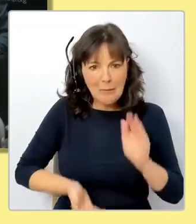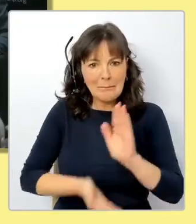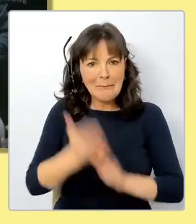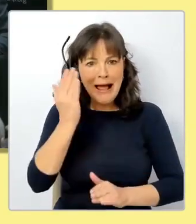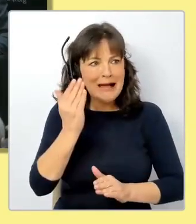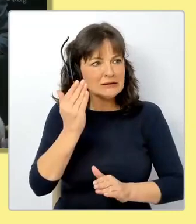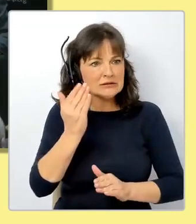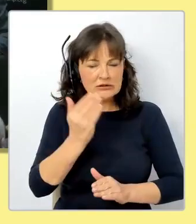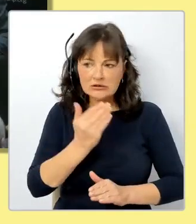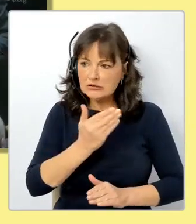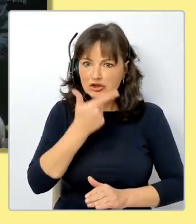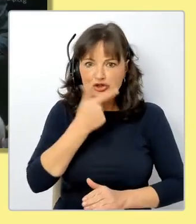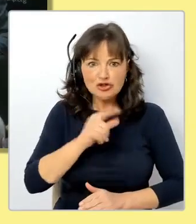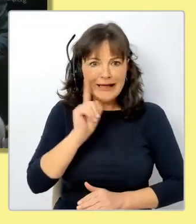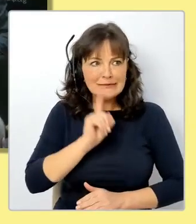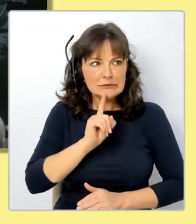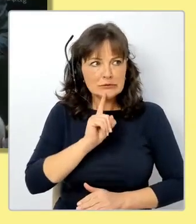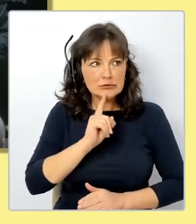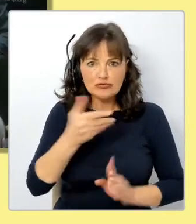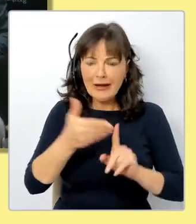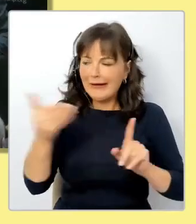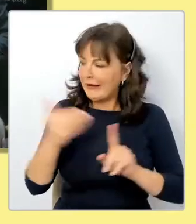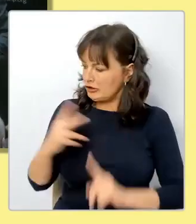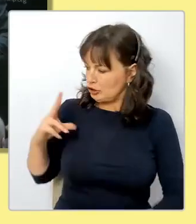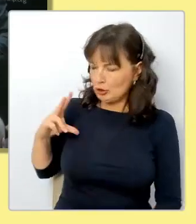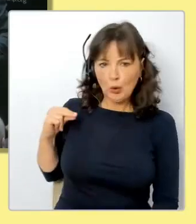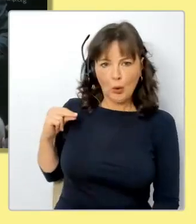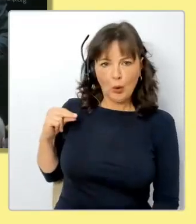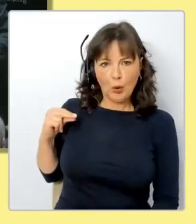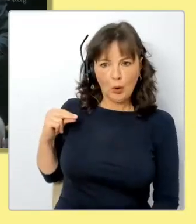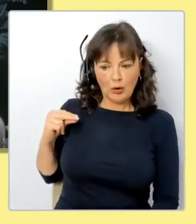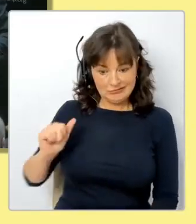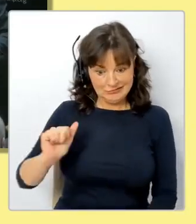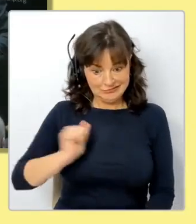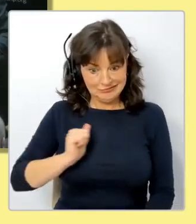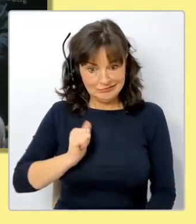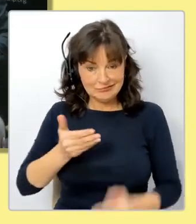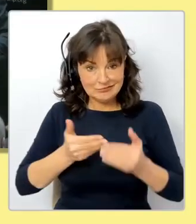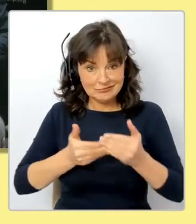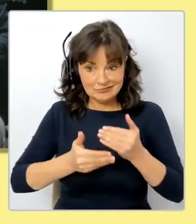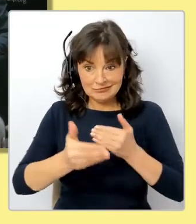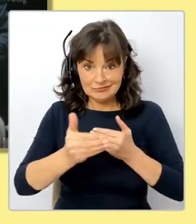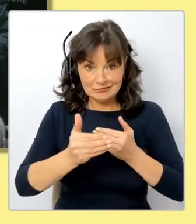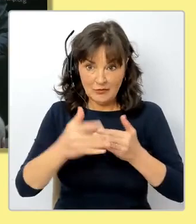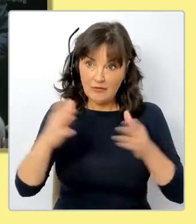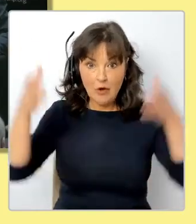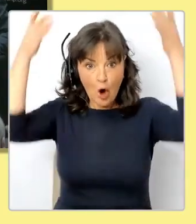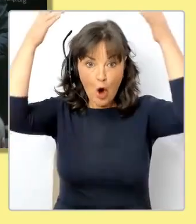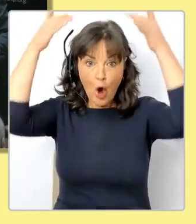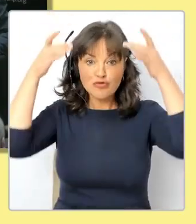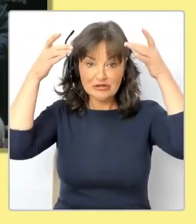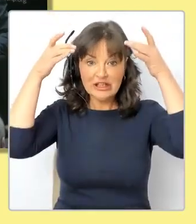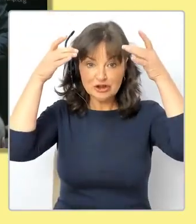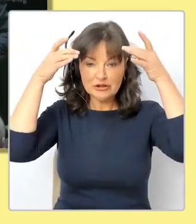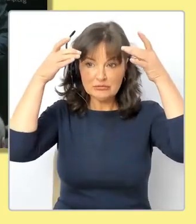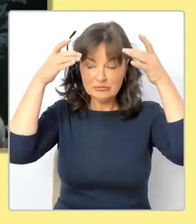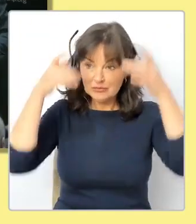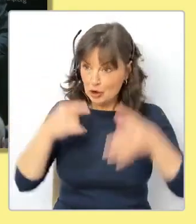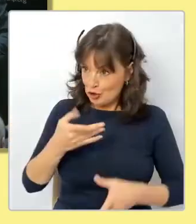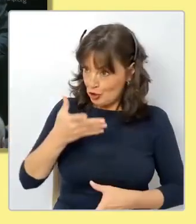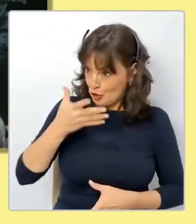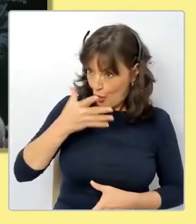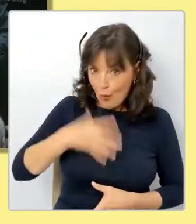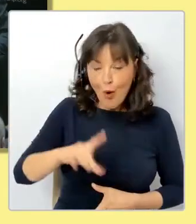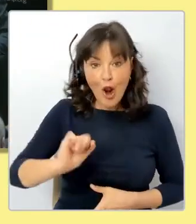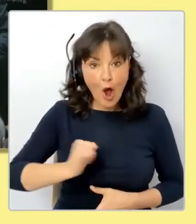recognition. No. Now, coming up is a coronation. Do they want our stone? Oh,